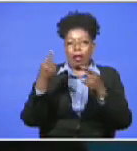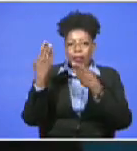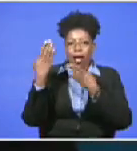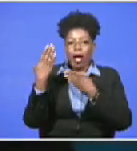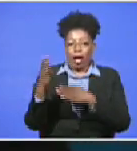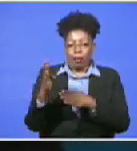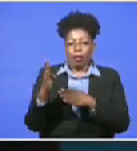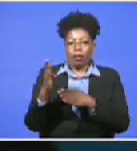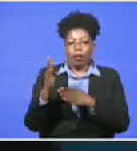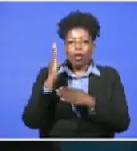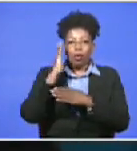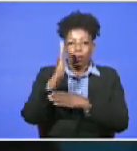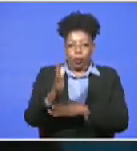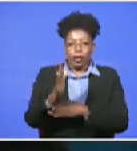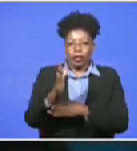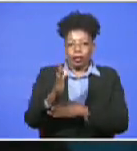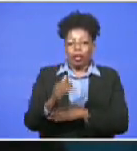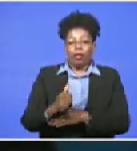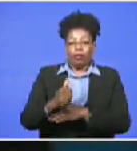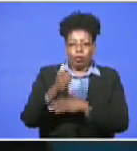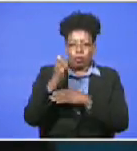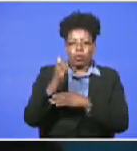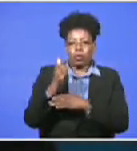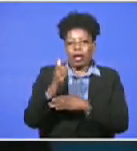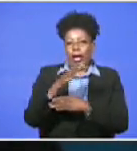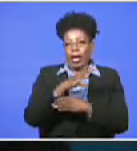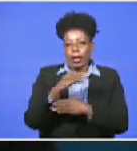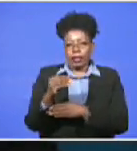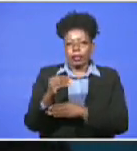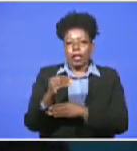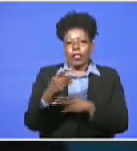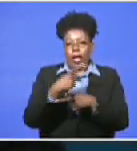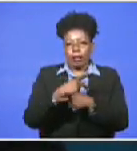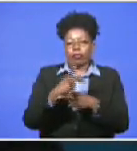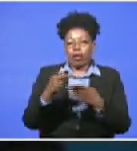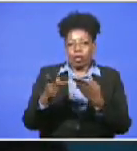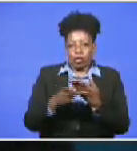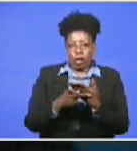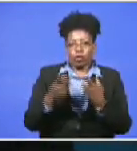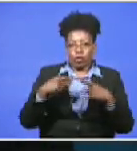will flourish and Grand Bahama, the project will move forward.